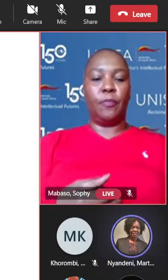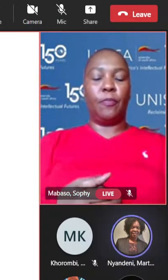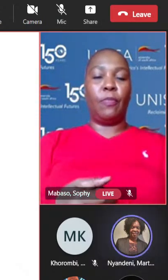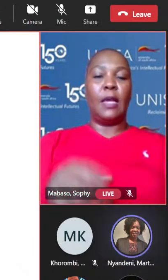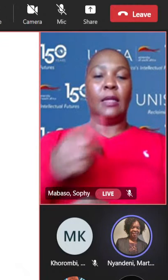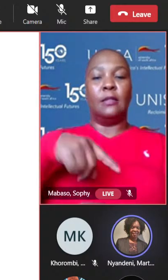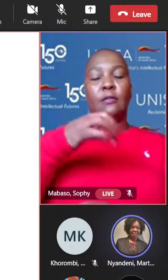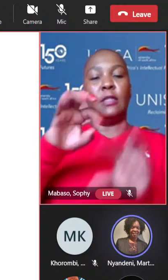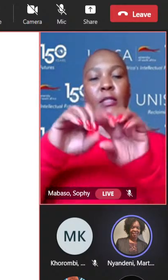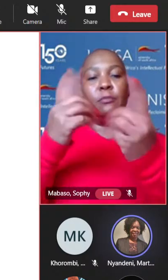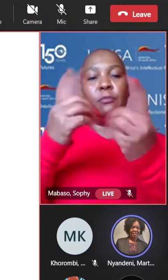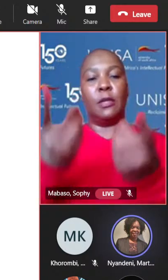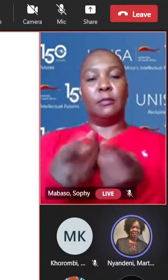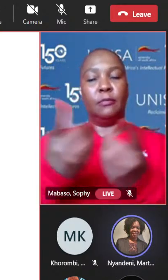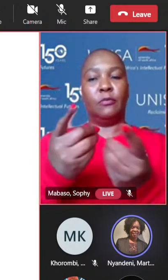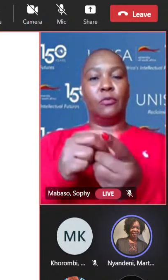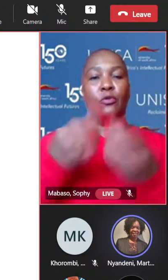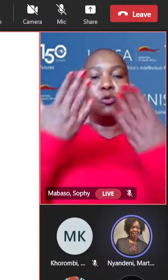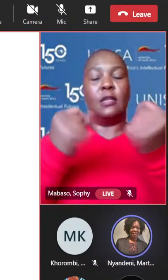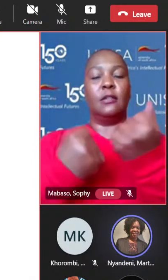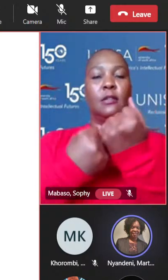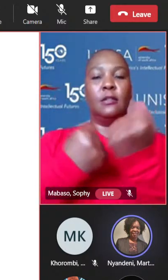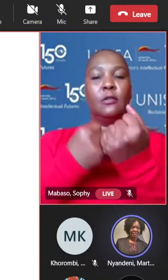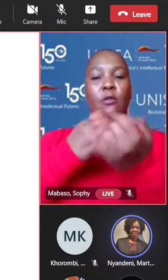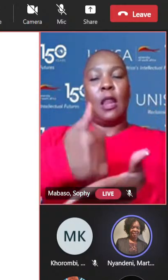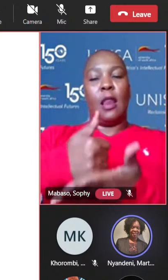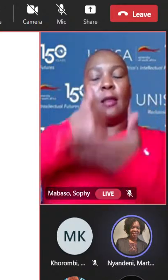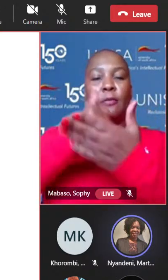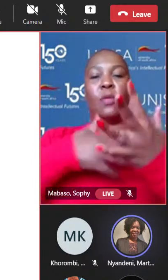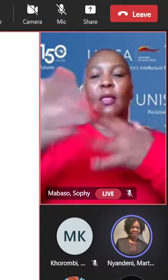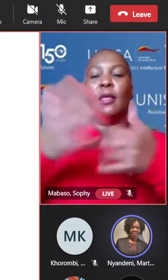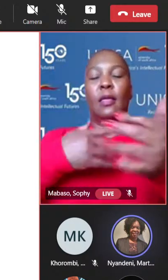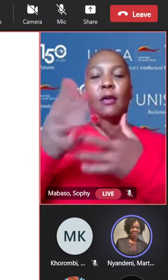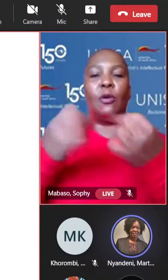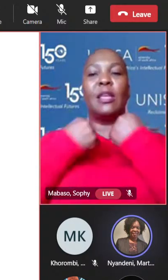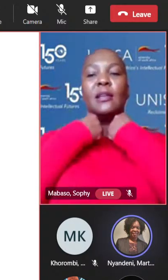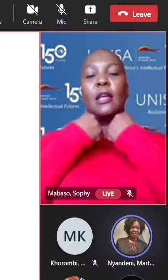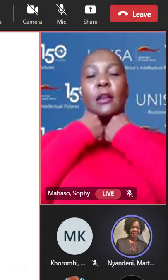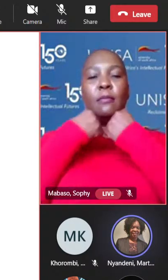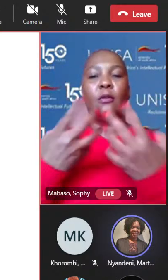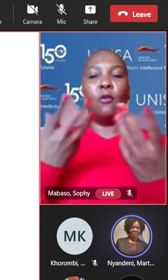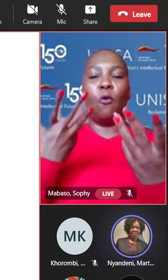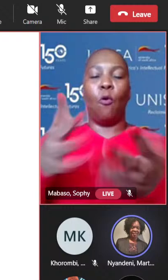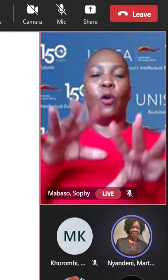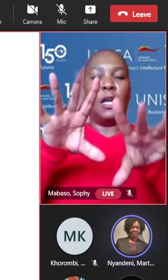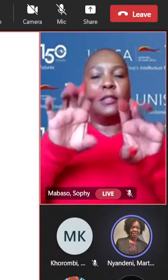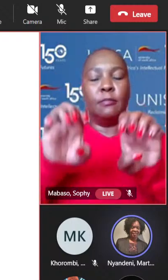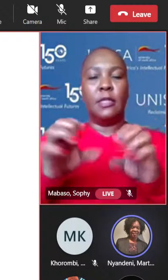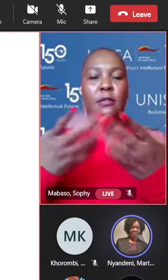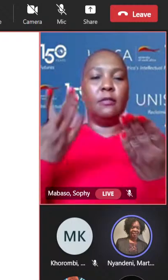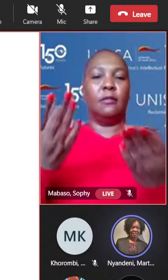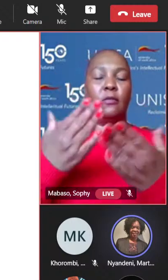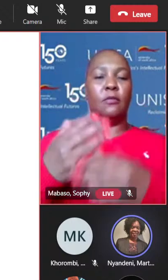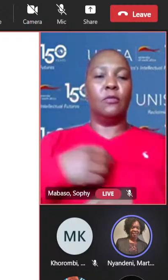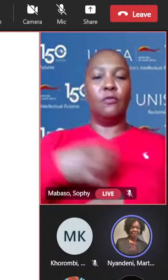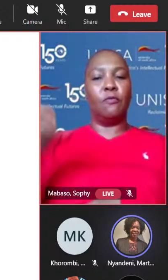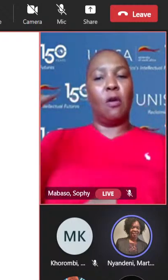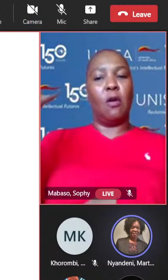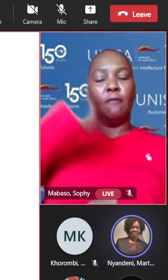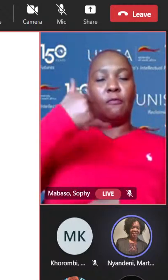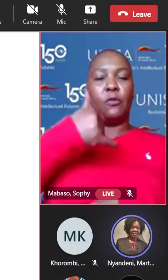department that will help you with whatever inquiries, whether it's assignment or whether it's examination. If you phone our student